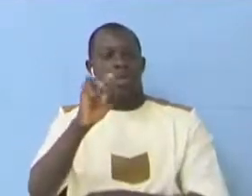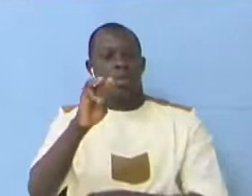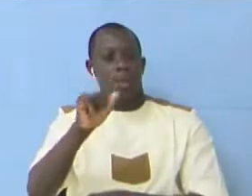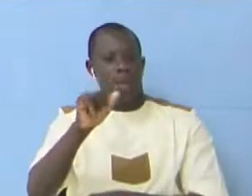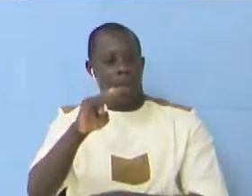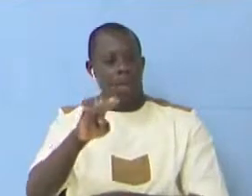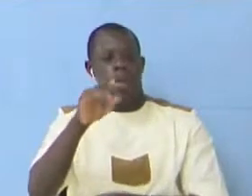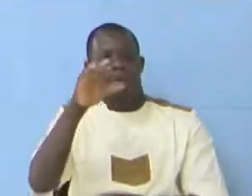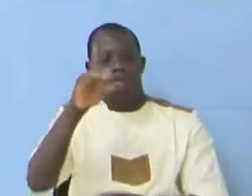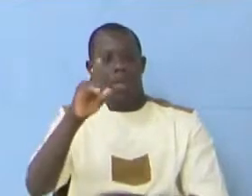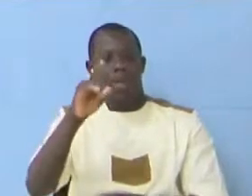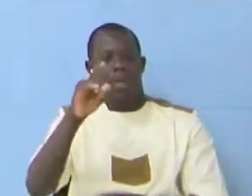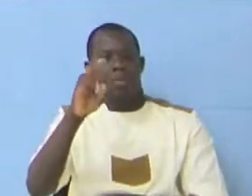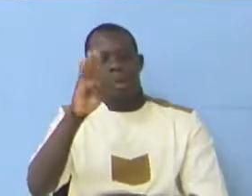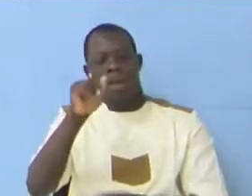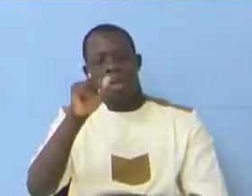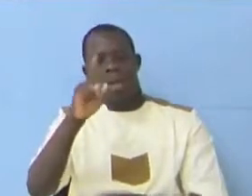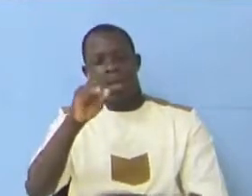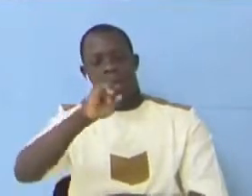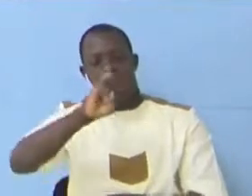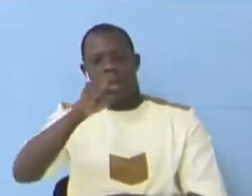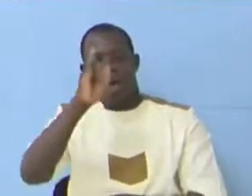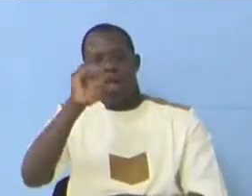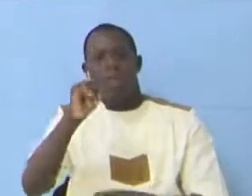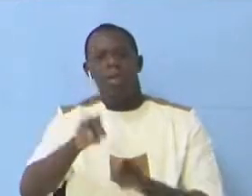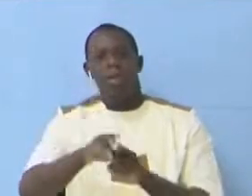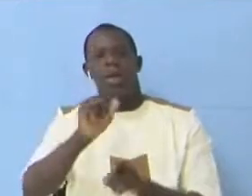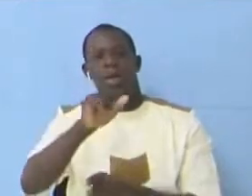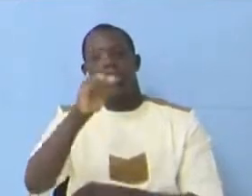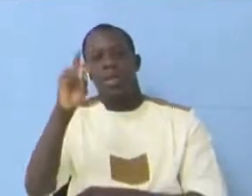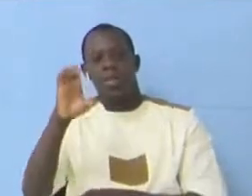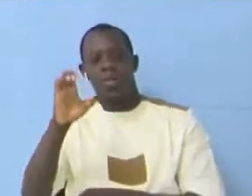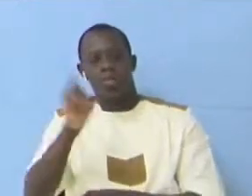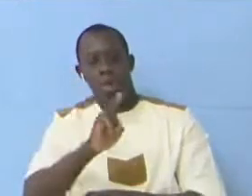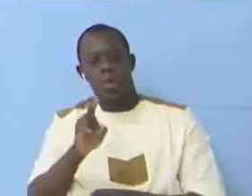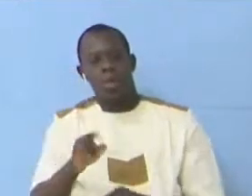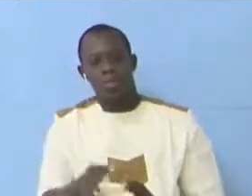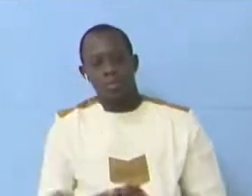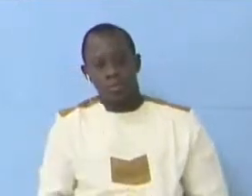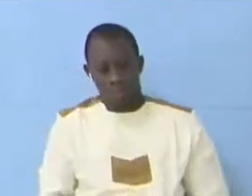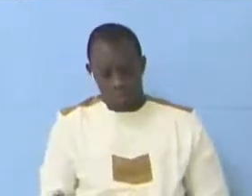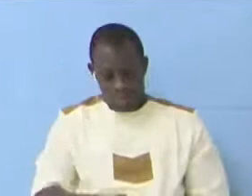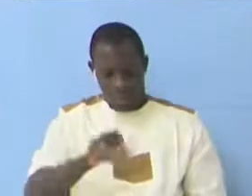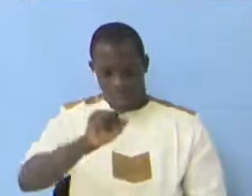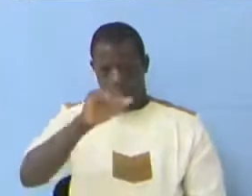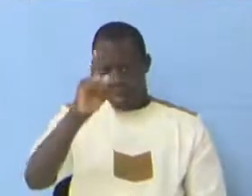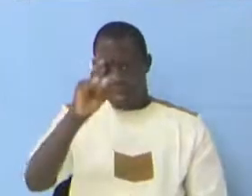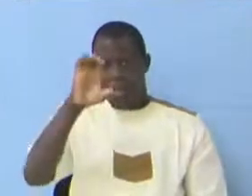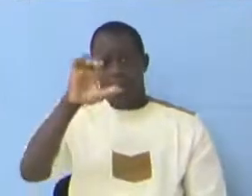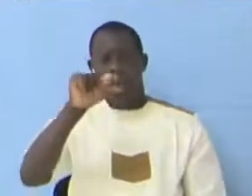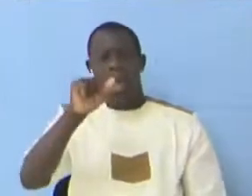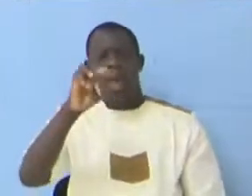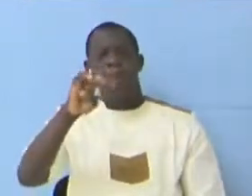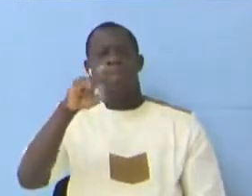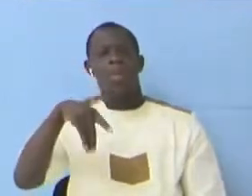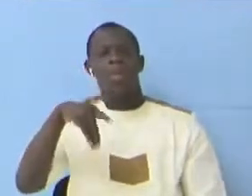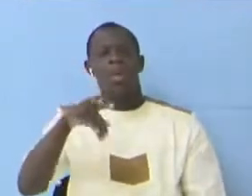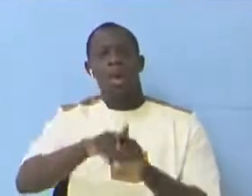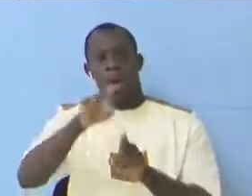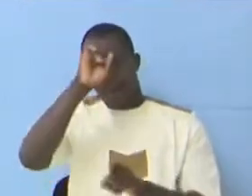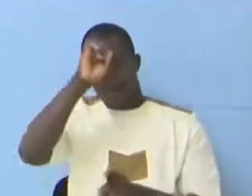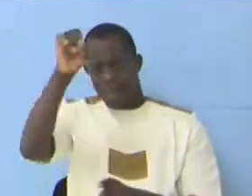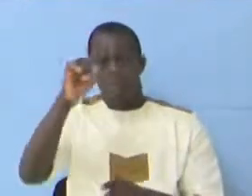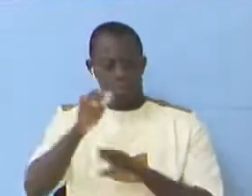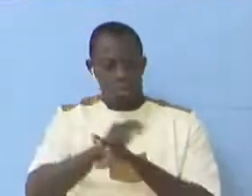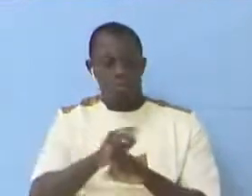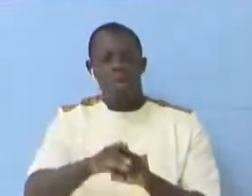called me aside. What is ADC? At the camp. At the camp of who? Of the president.